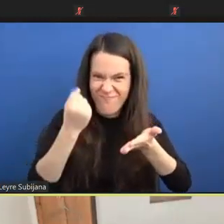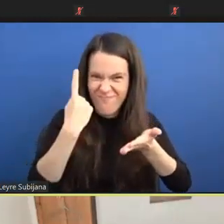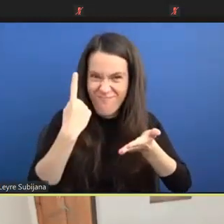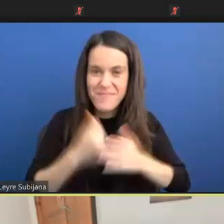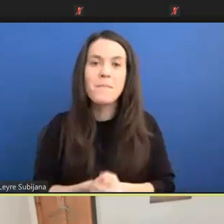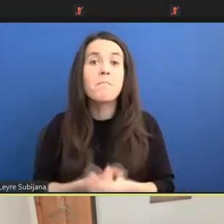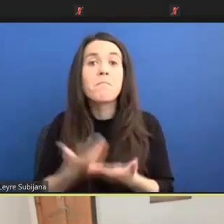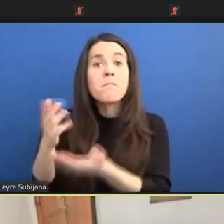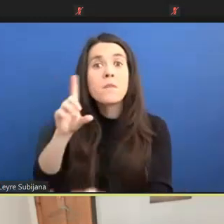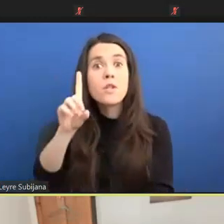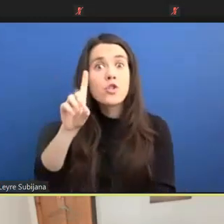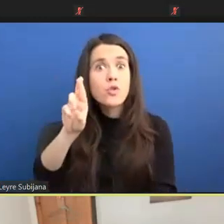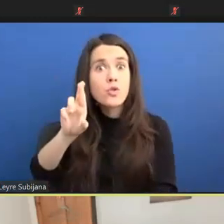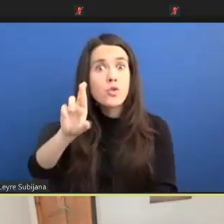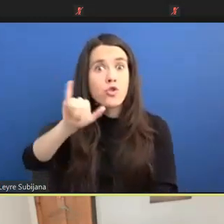what would you advise?